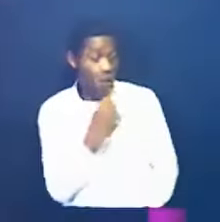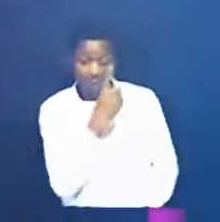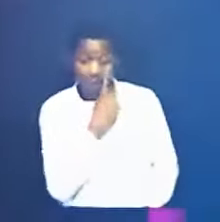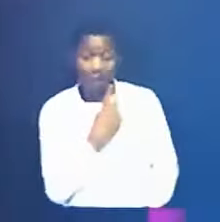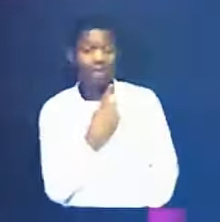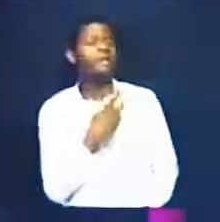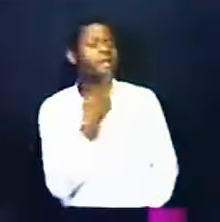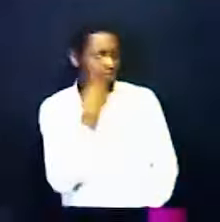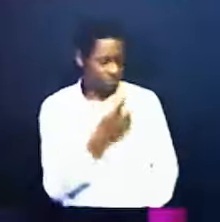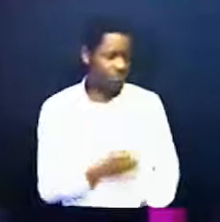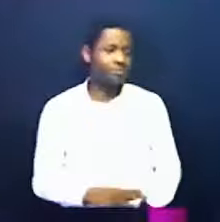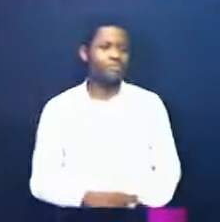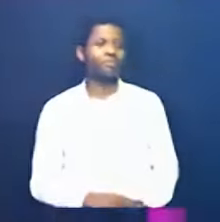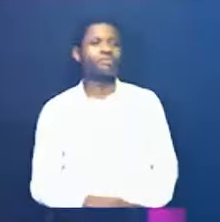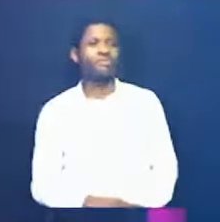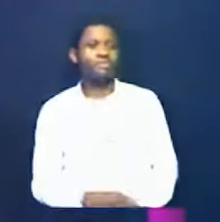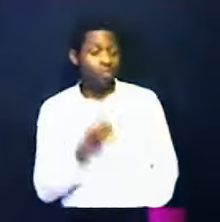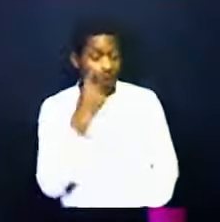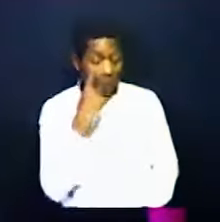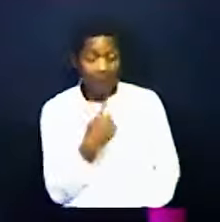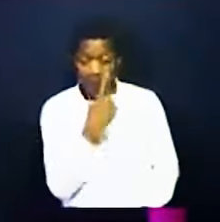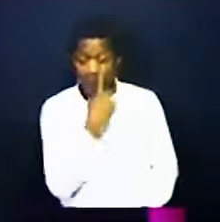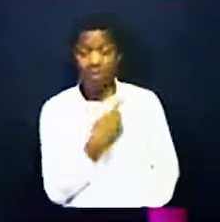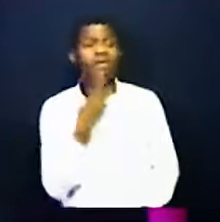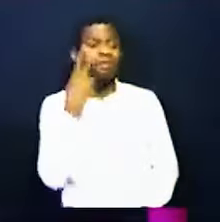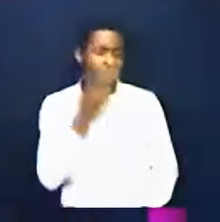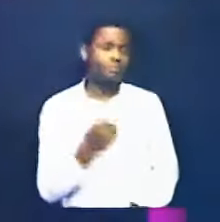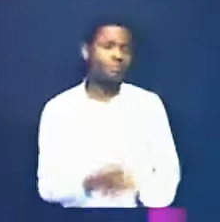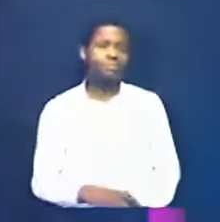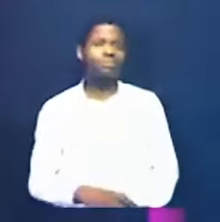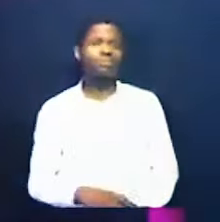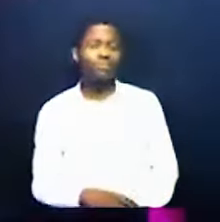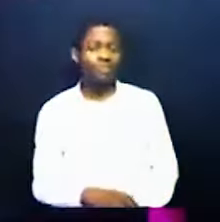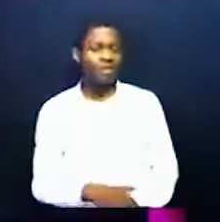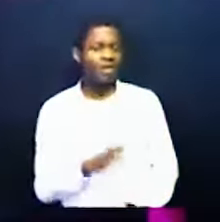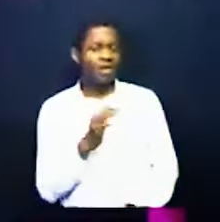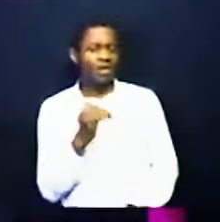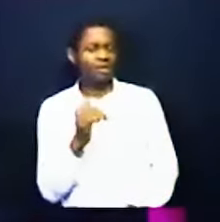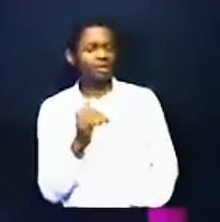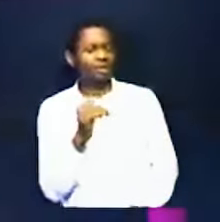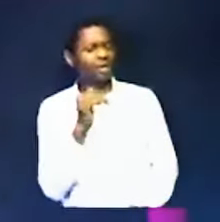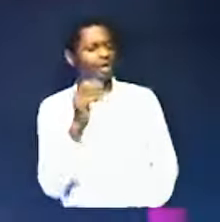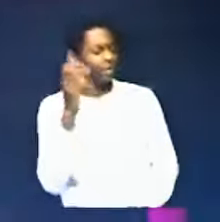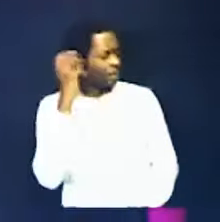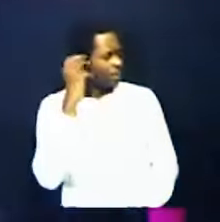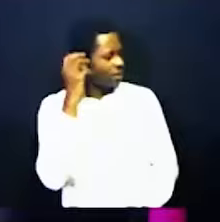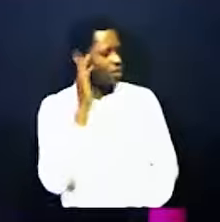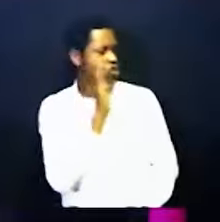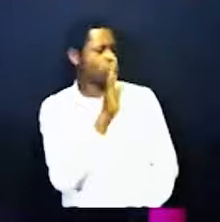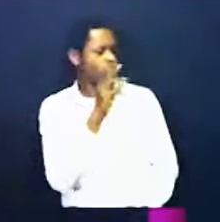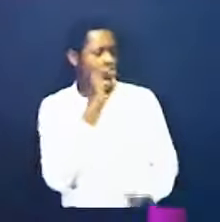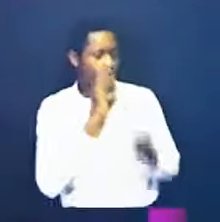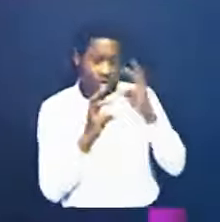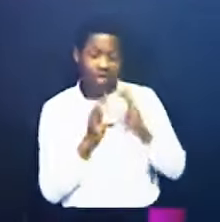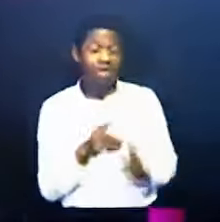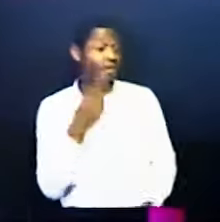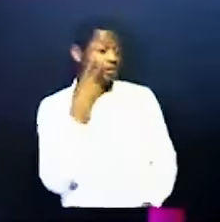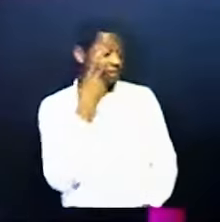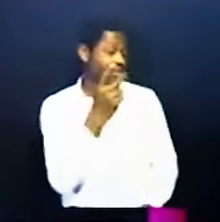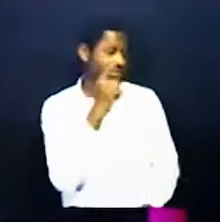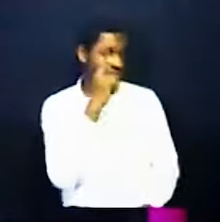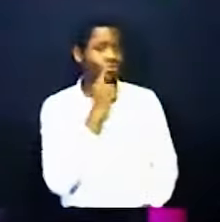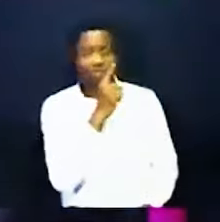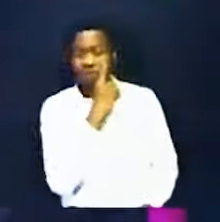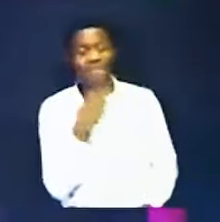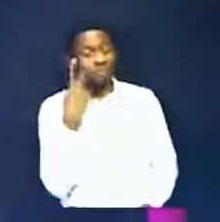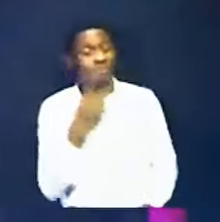your tears. I have seen your tears. I have heard your cry. I have seen your